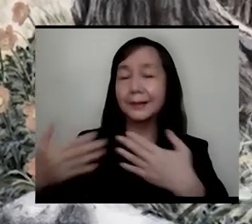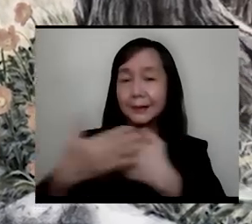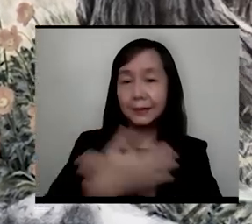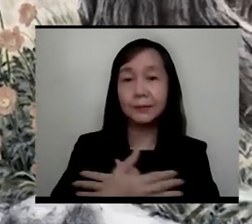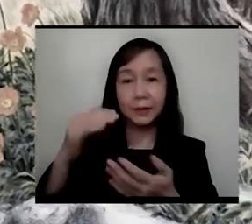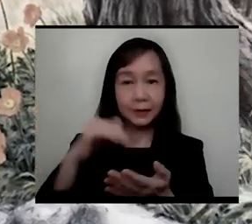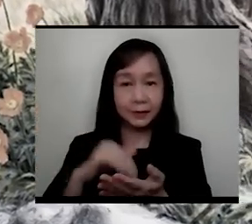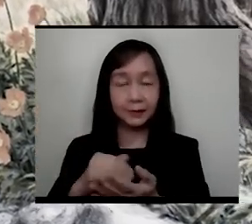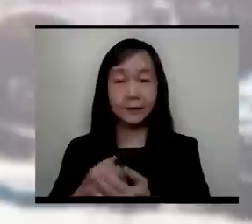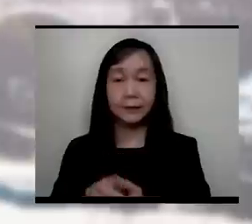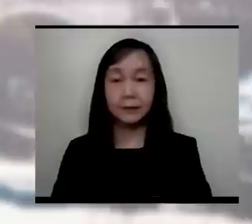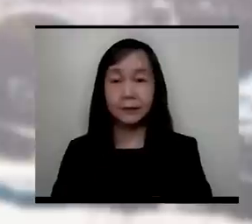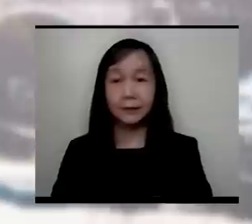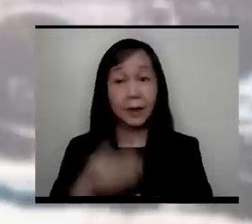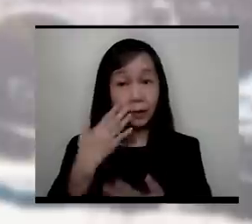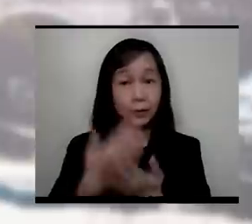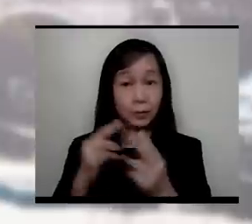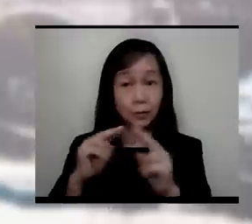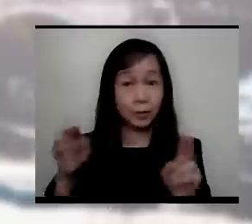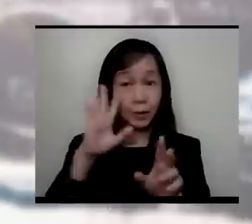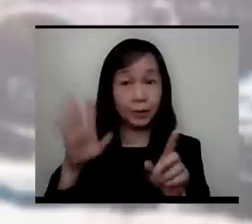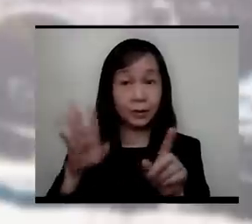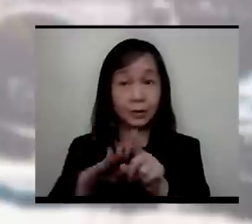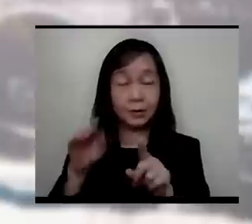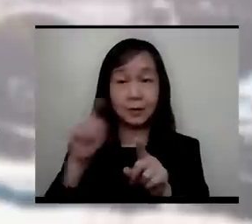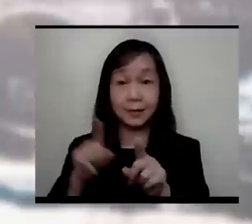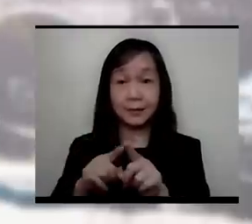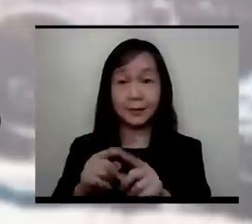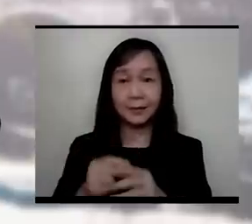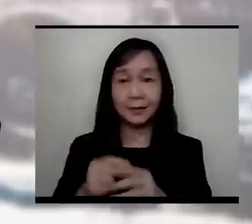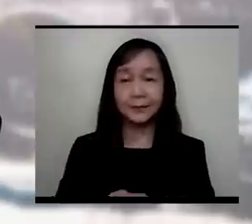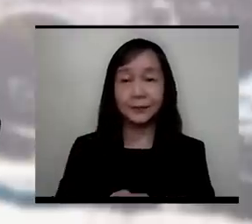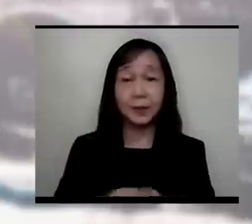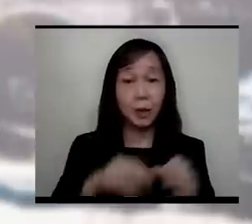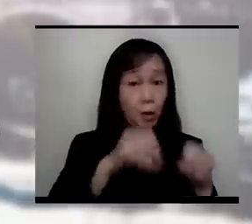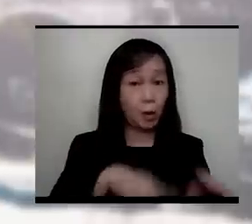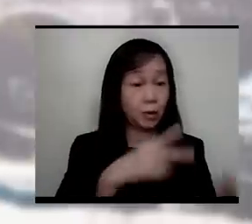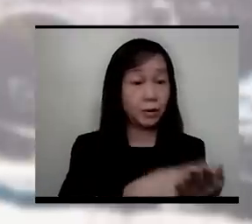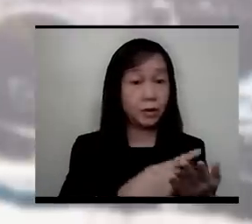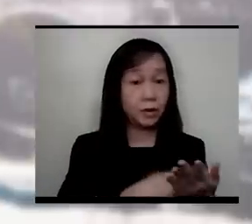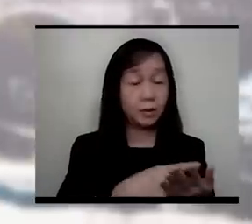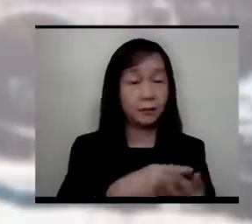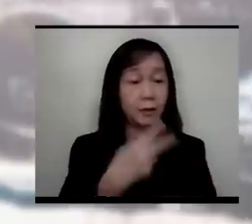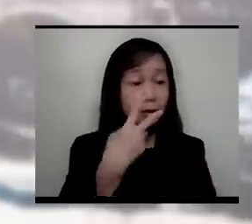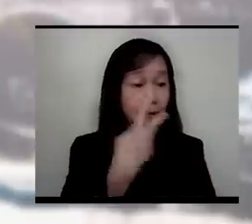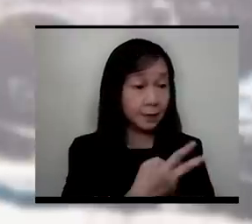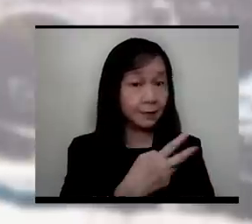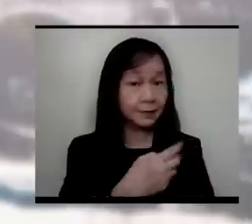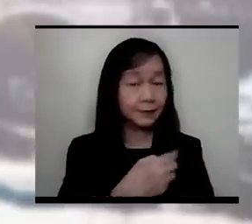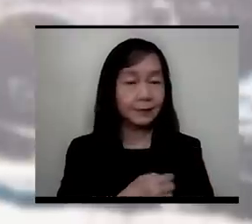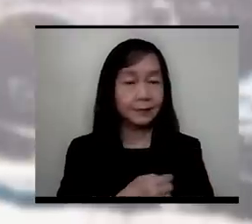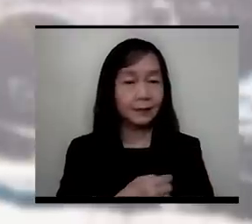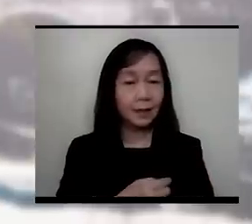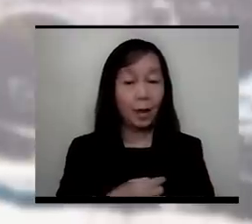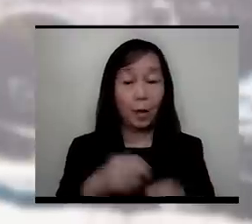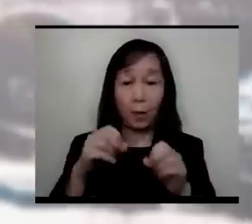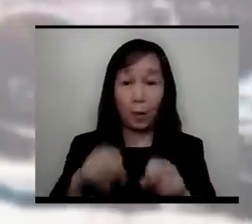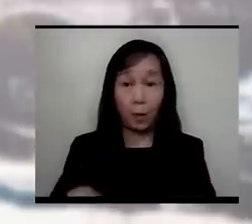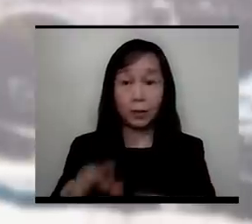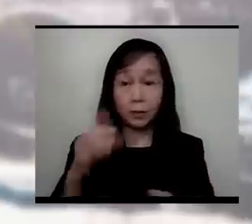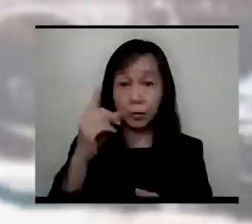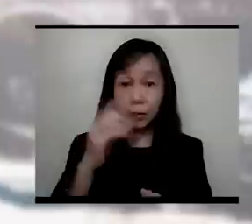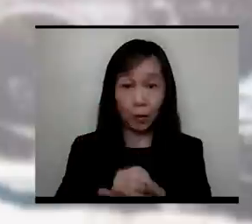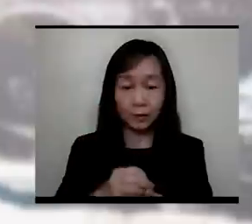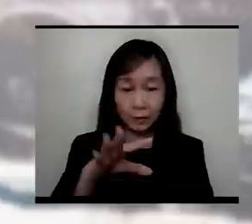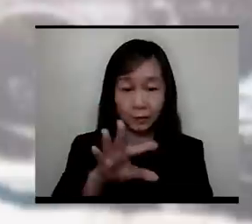embrace him again. And the good news, brothers and sisters, once the lost sheep has been located, once the